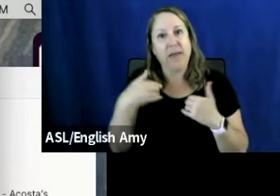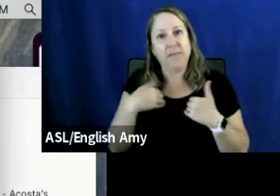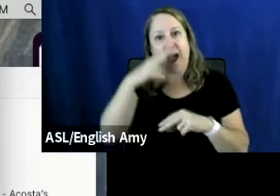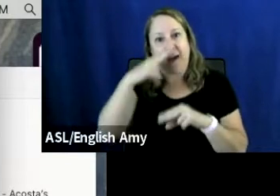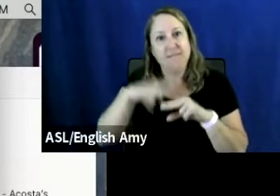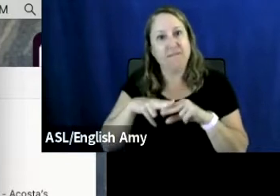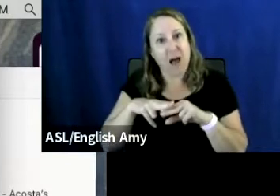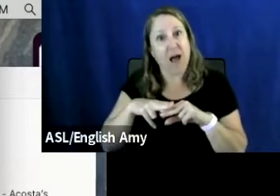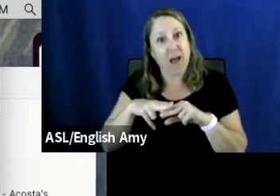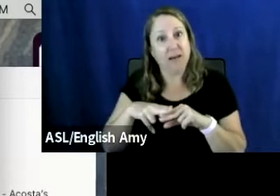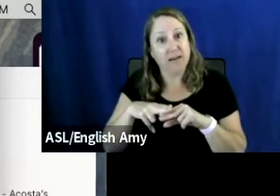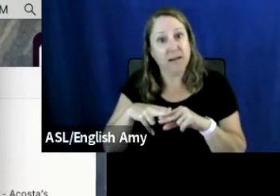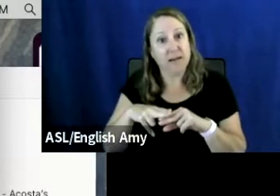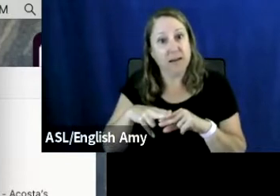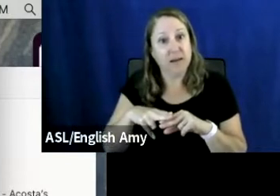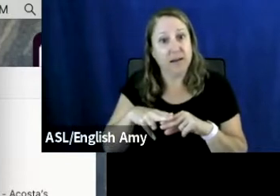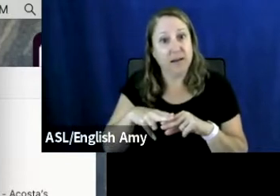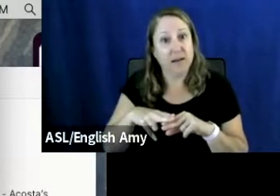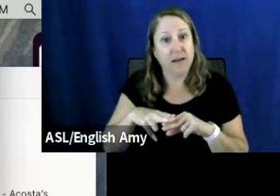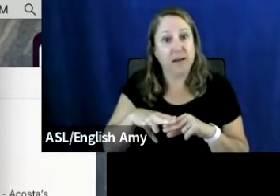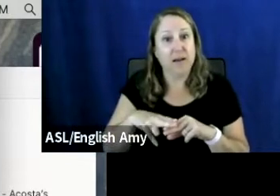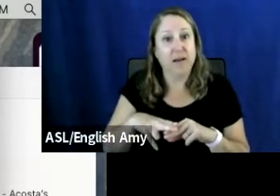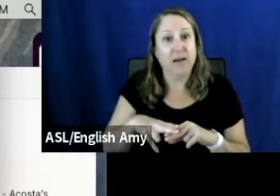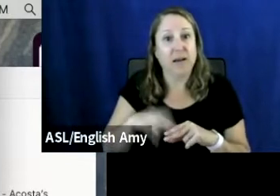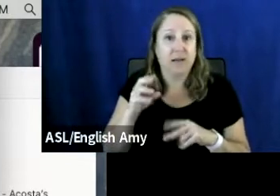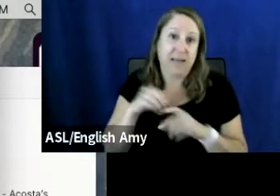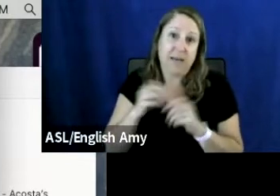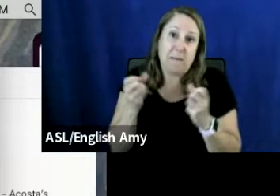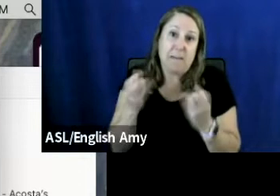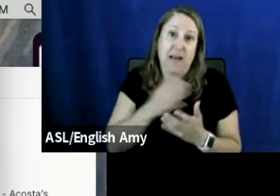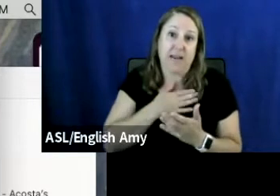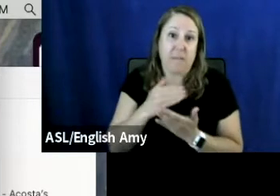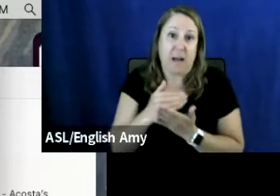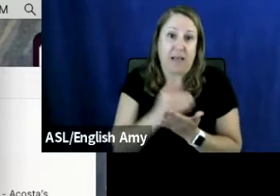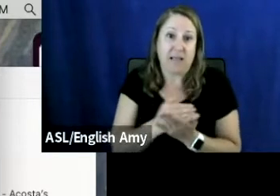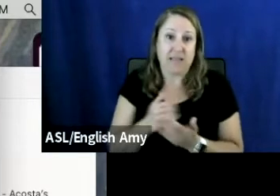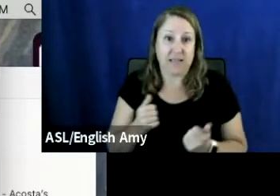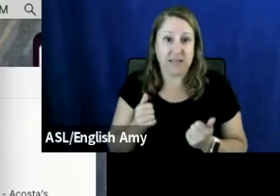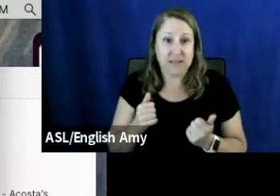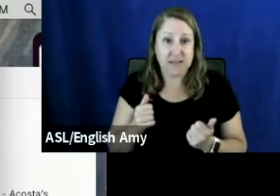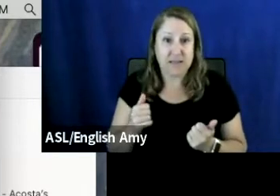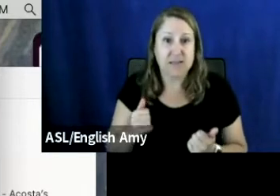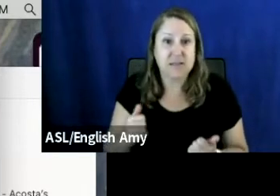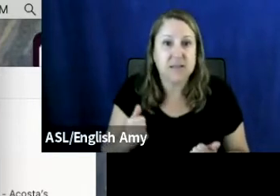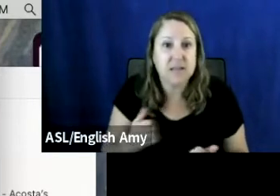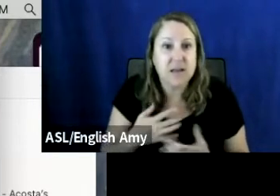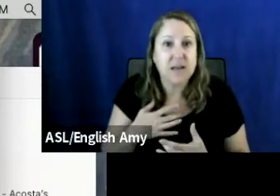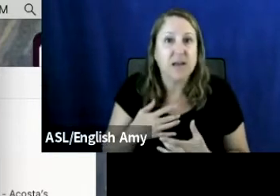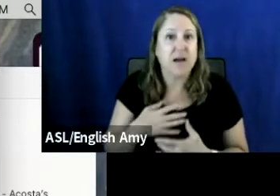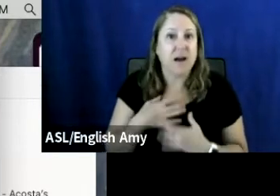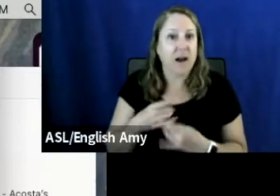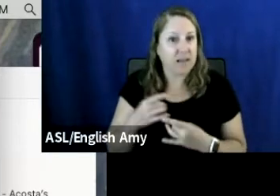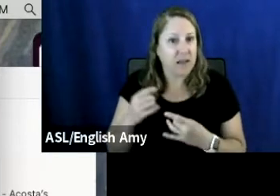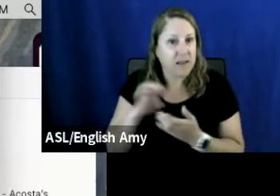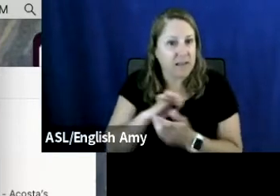have fun in most of like many of my lessons. So I like the engagement, but then that is part of the energy and so it's kind